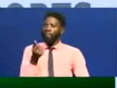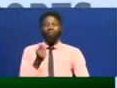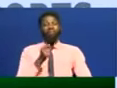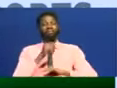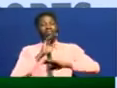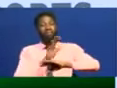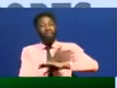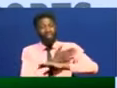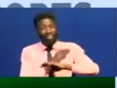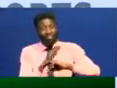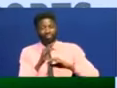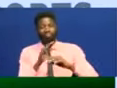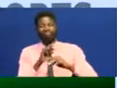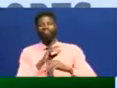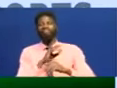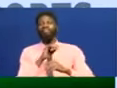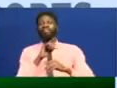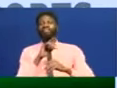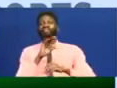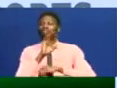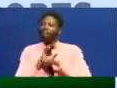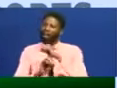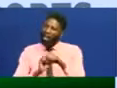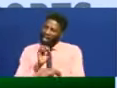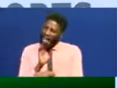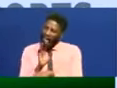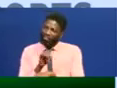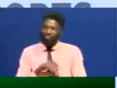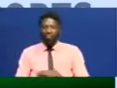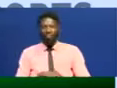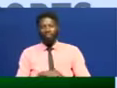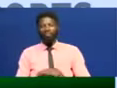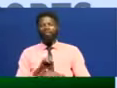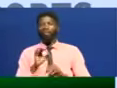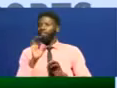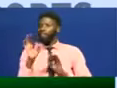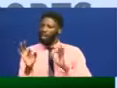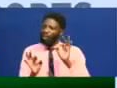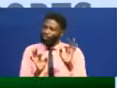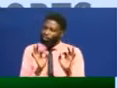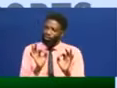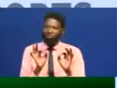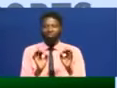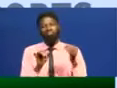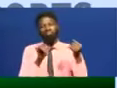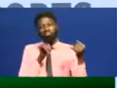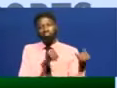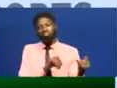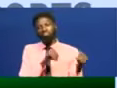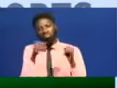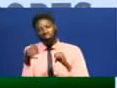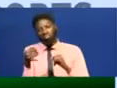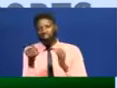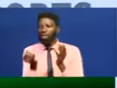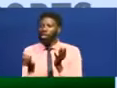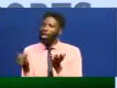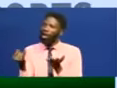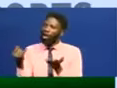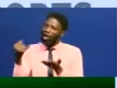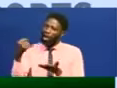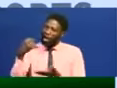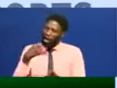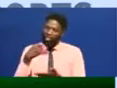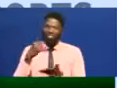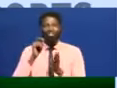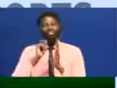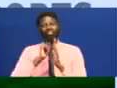music, film, fashion, pageantry, fine art, the literary arts, they are all